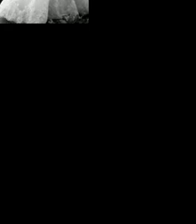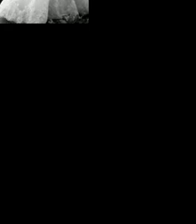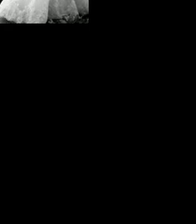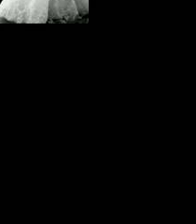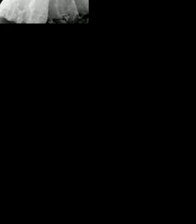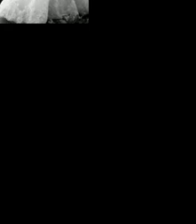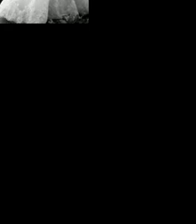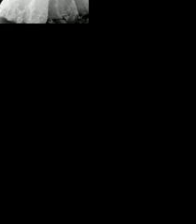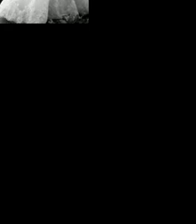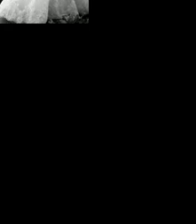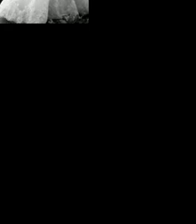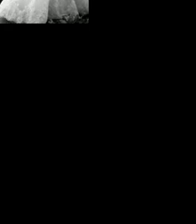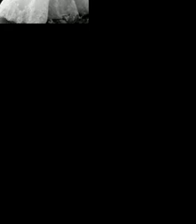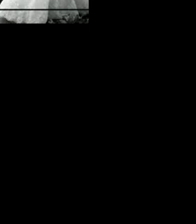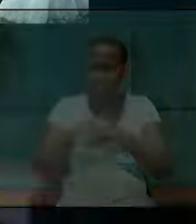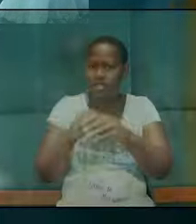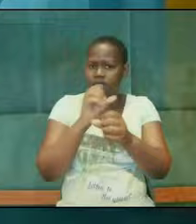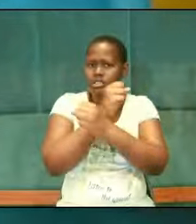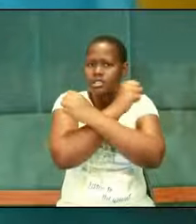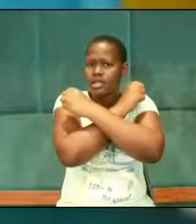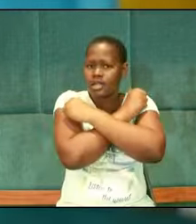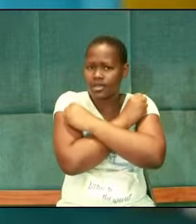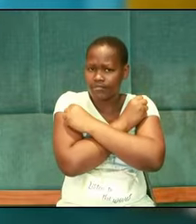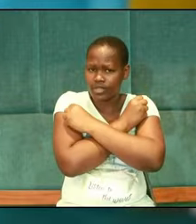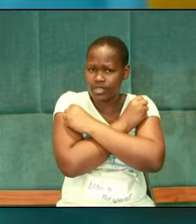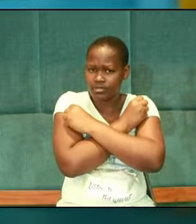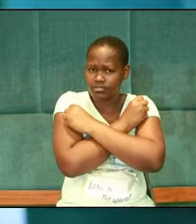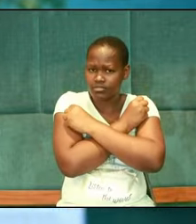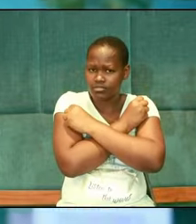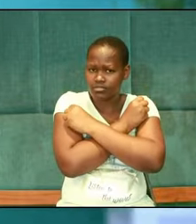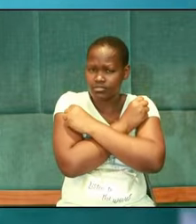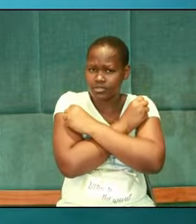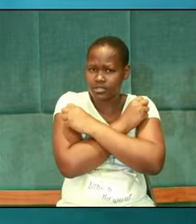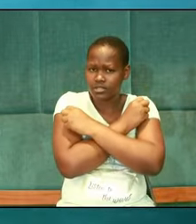it's supposed to be in a loving companionship.